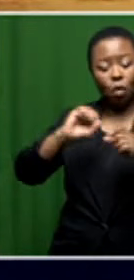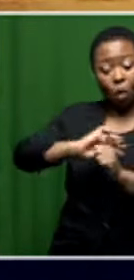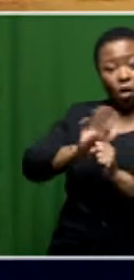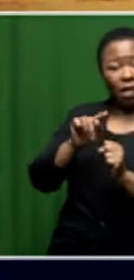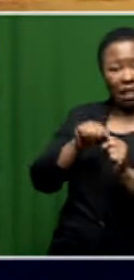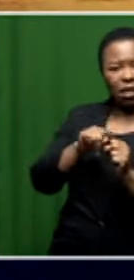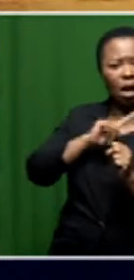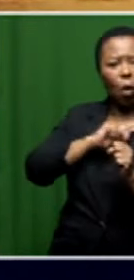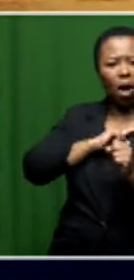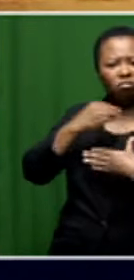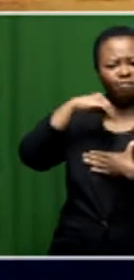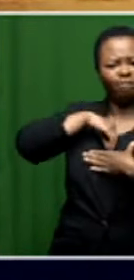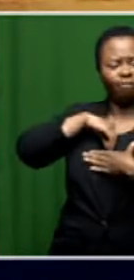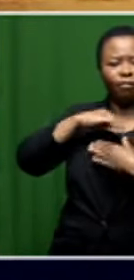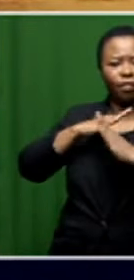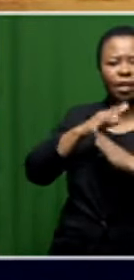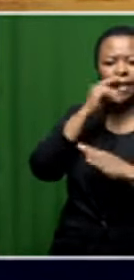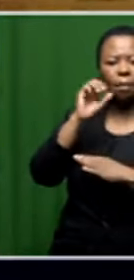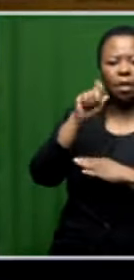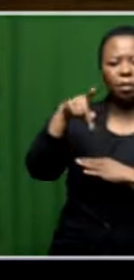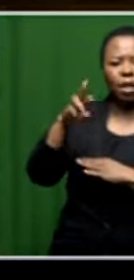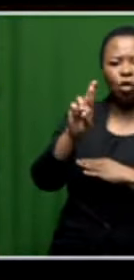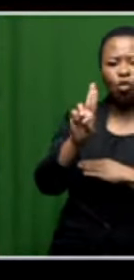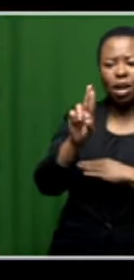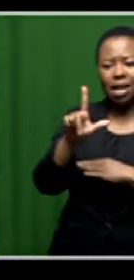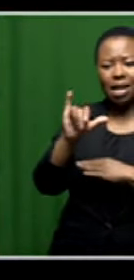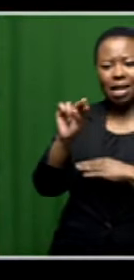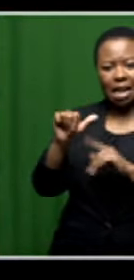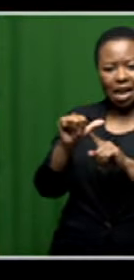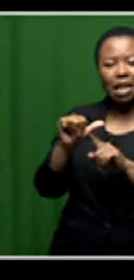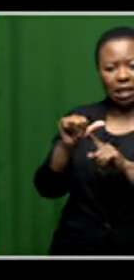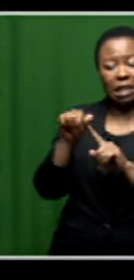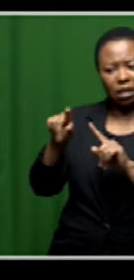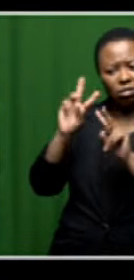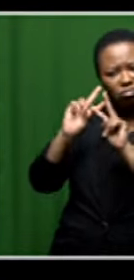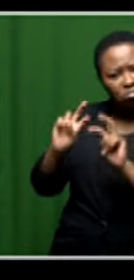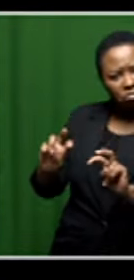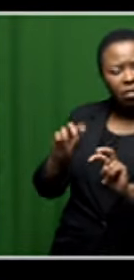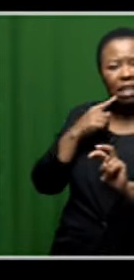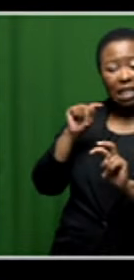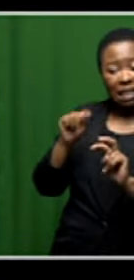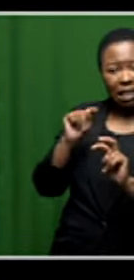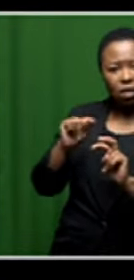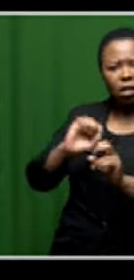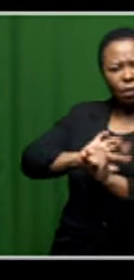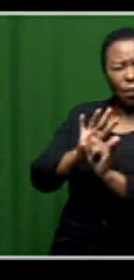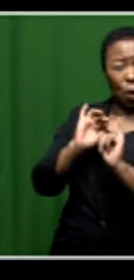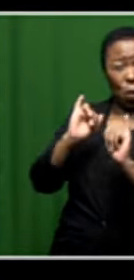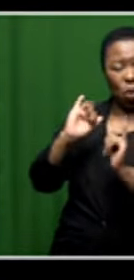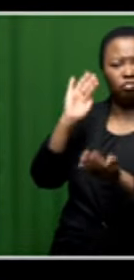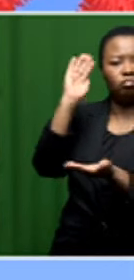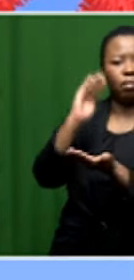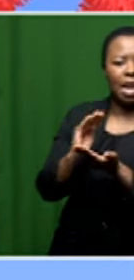the antiviral effects of spirulina, with one study showing that it may help reduce severe COVID-19 risk